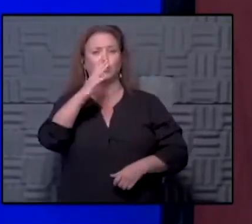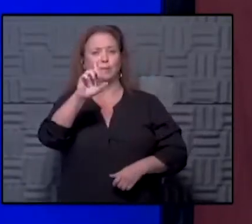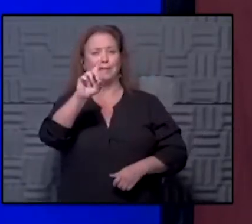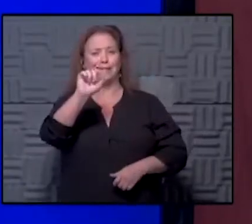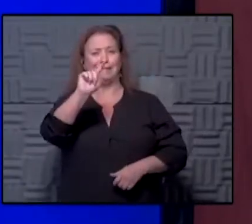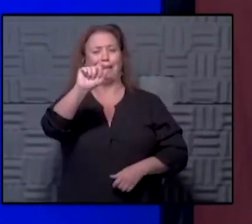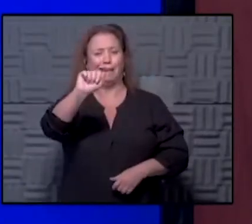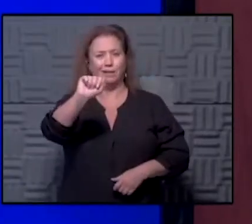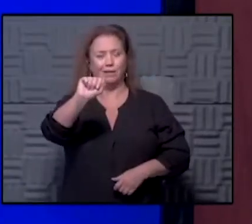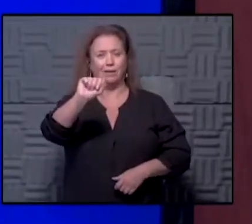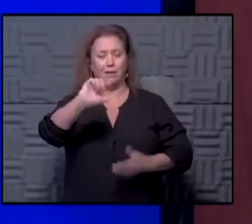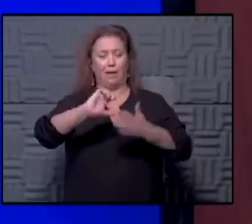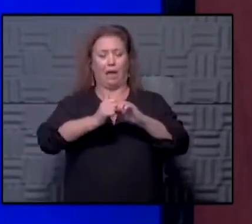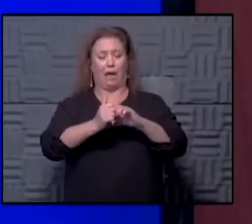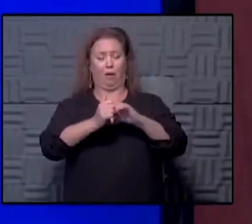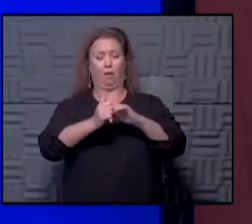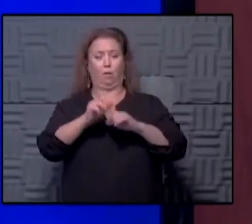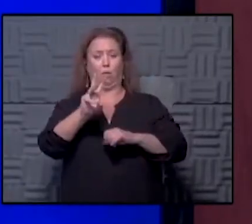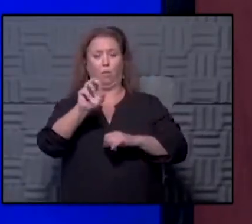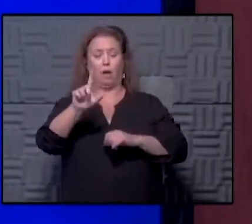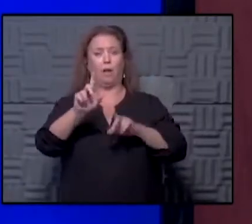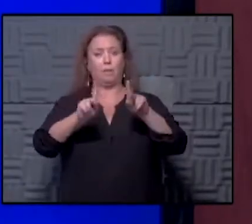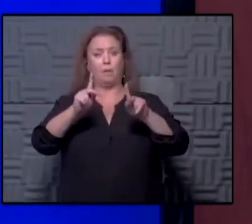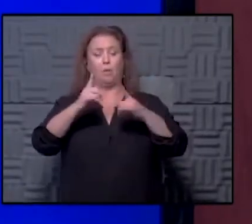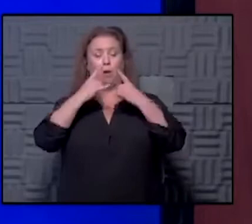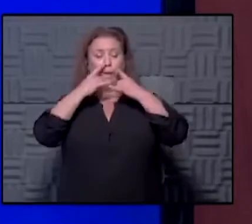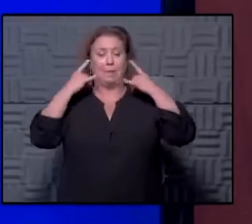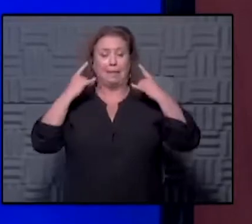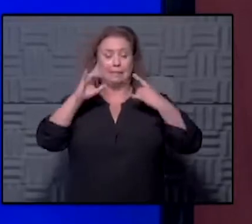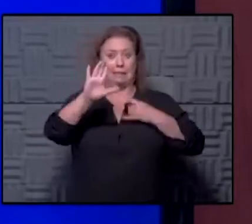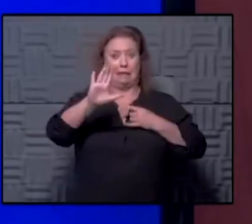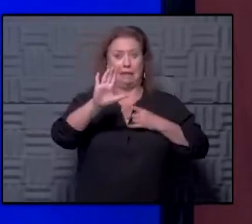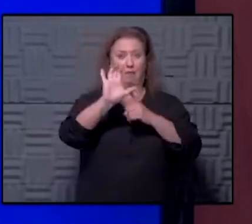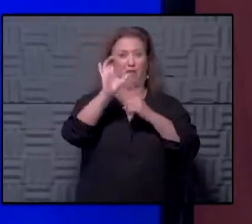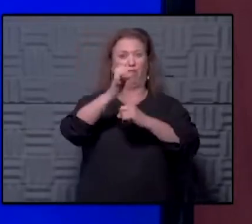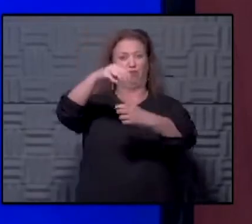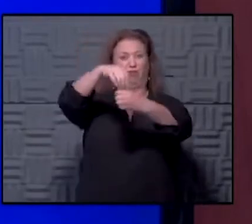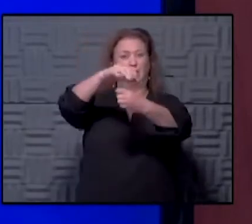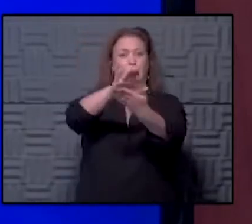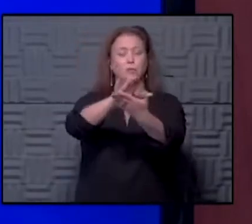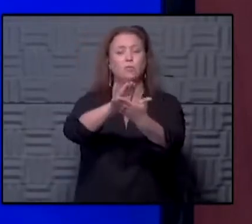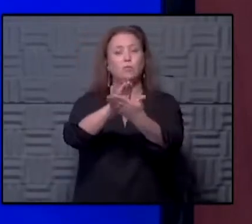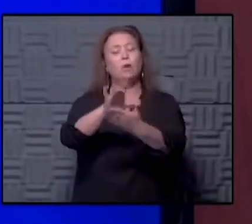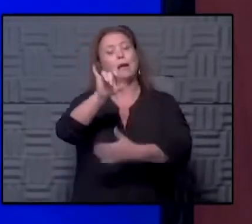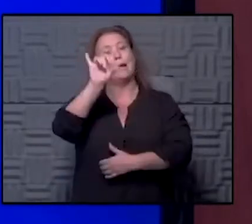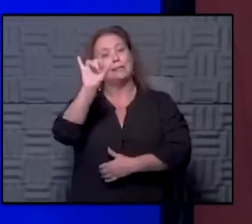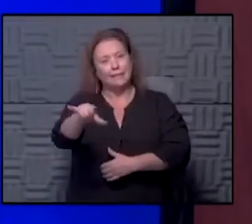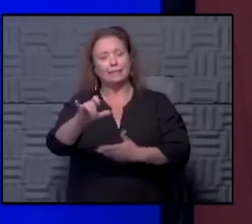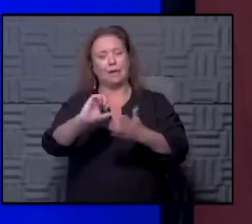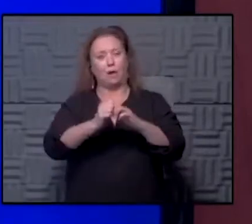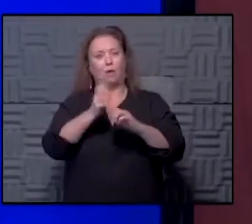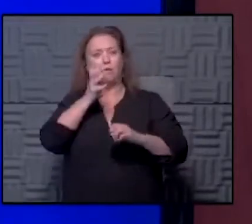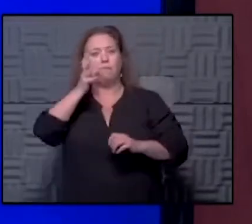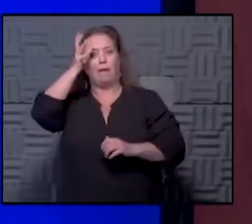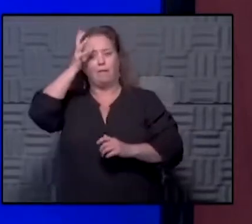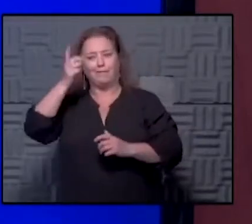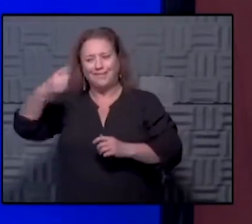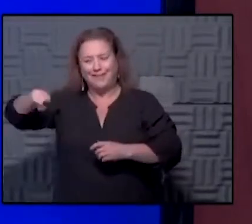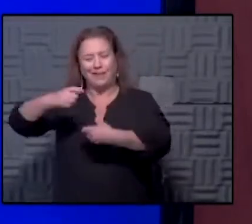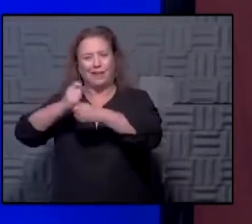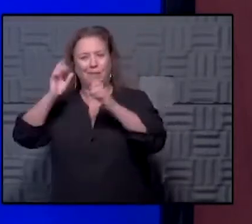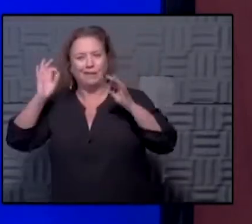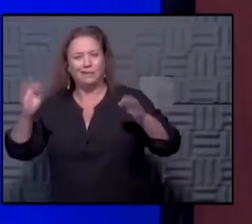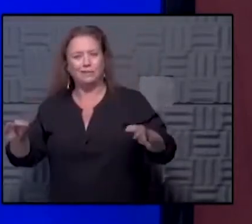then, how well people wear masks and what the culture is inside that school. Yeah. Those are the things that allow, I think, individual parents to make decisions